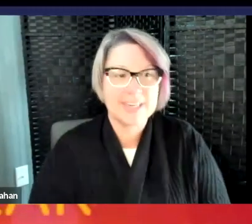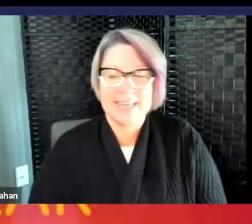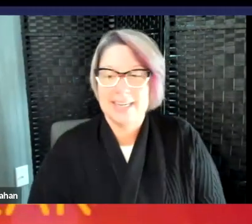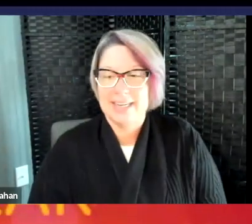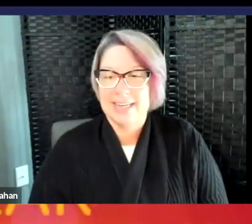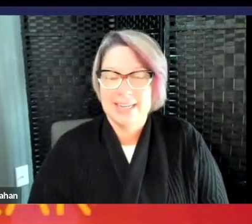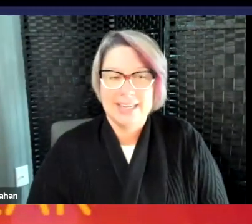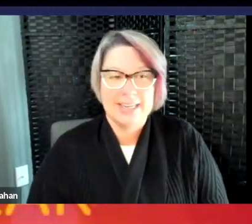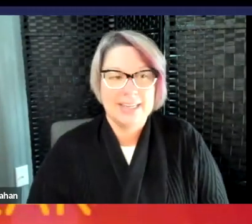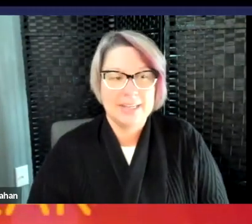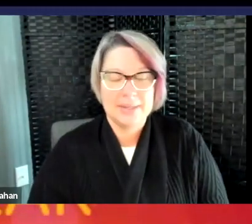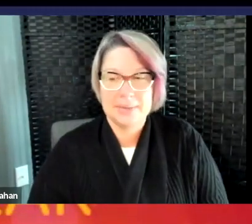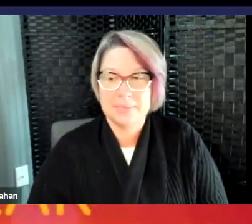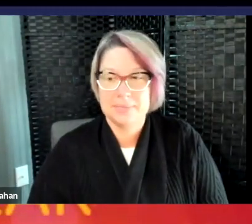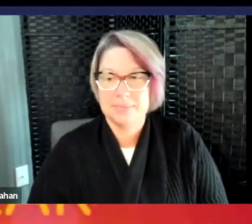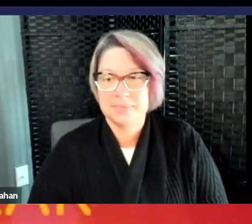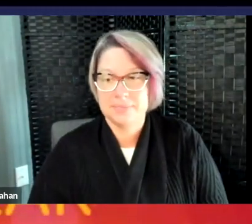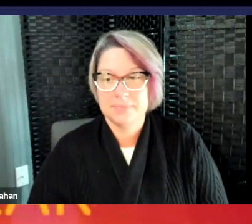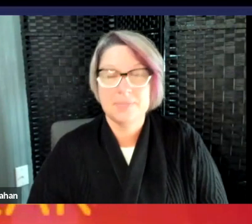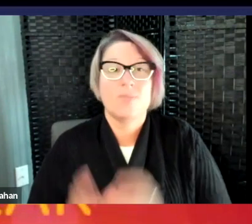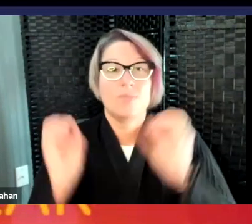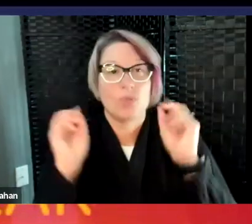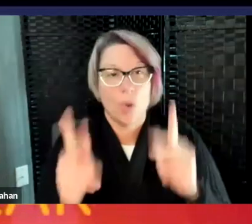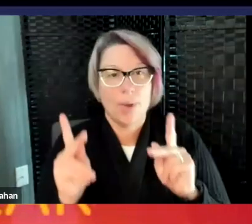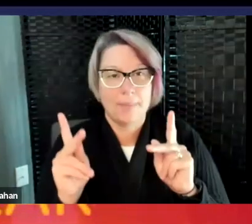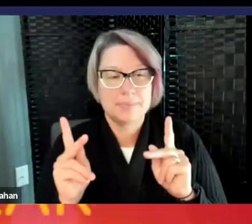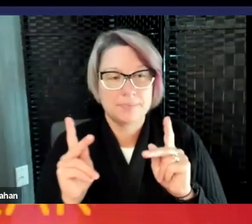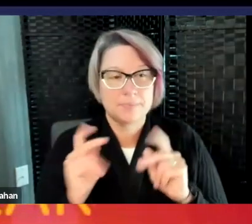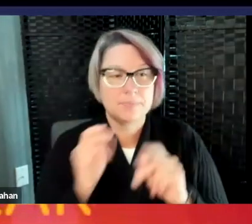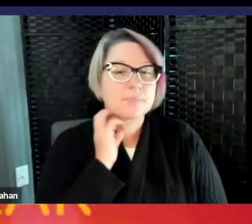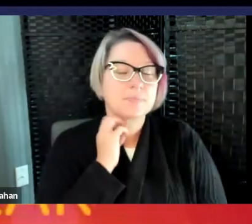I'm talking, I'm out of breath. Okay, let's keep going here, guys. Where